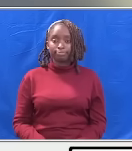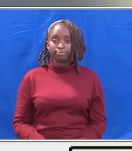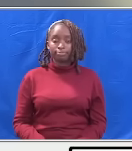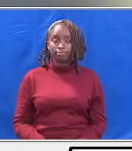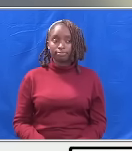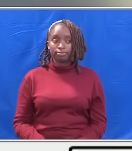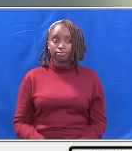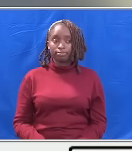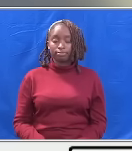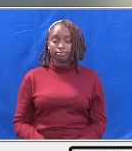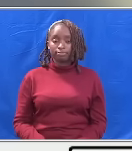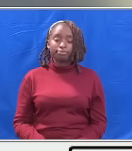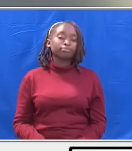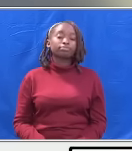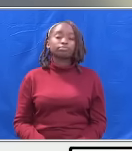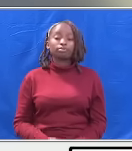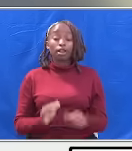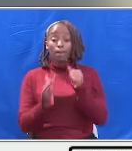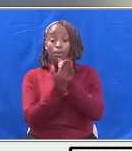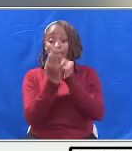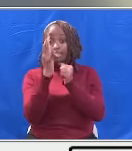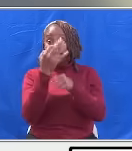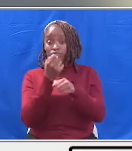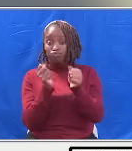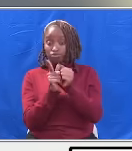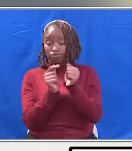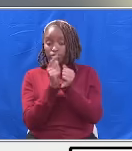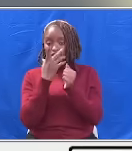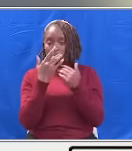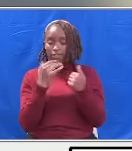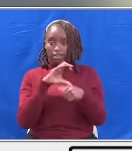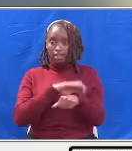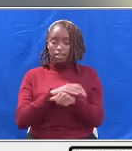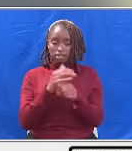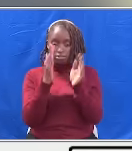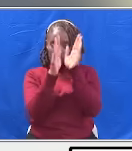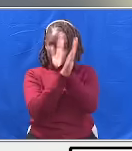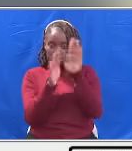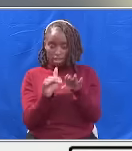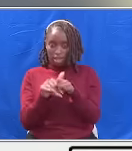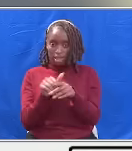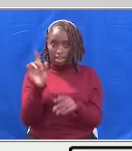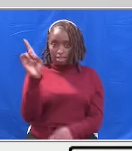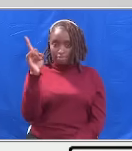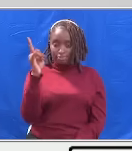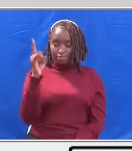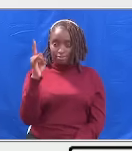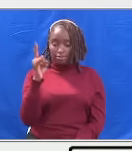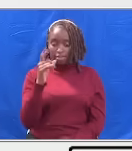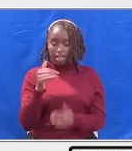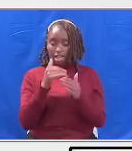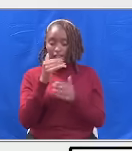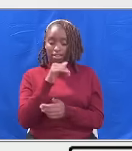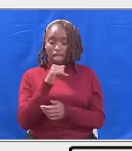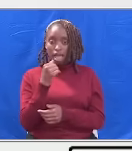On a chilly morning of November 3rd, Hashim Dagane was captured at his hideout in Nairobi's Eastleigh area, having killed four